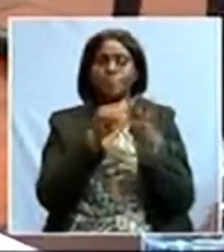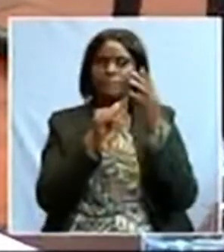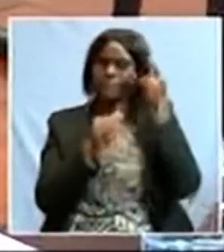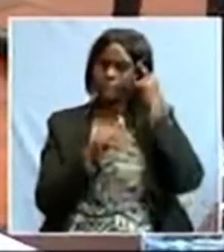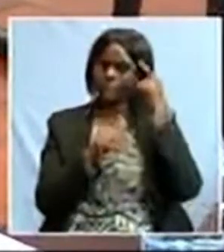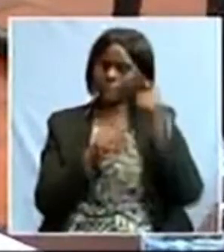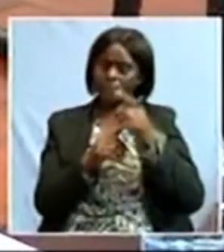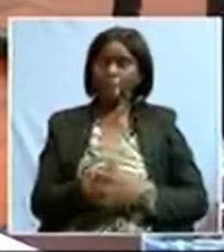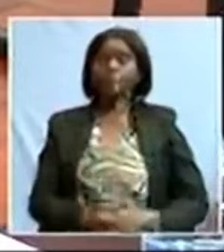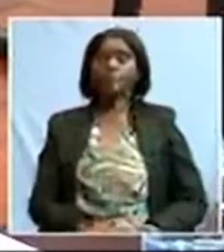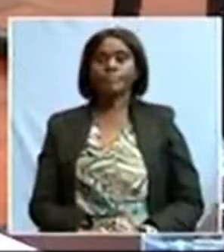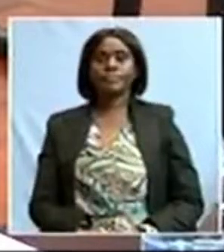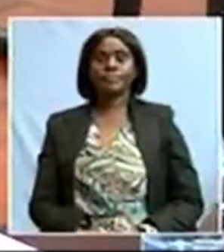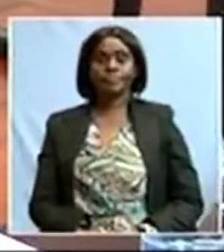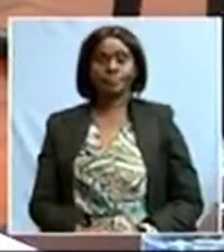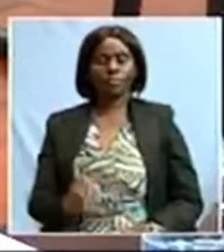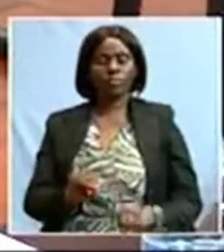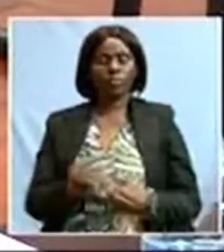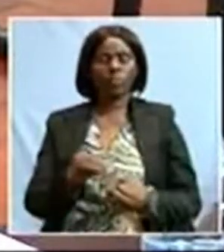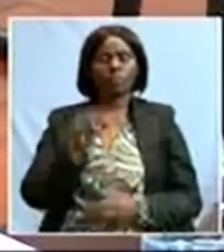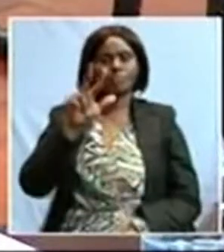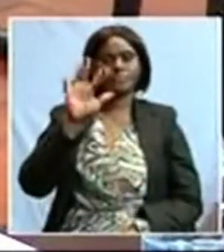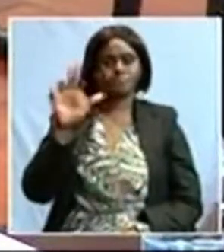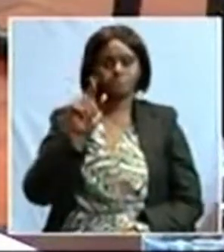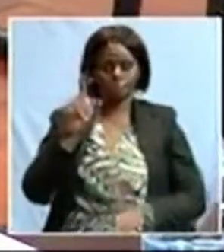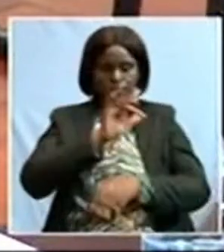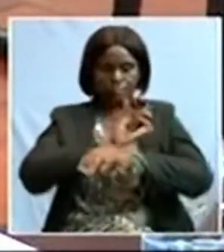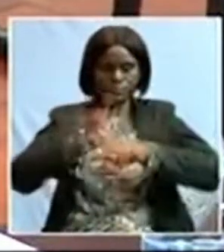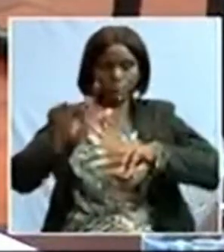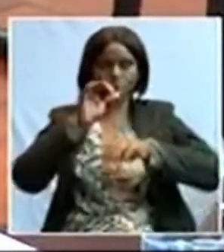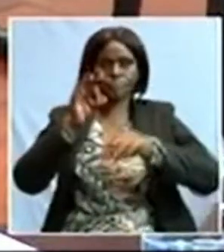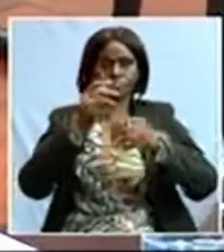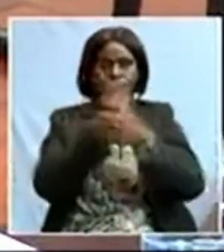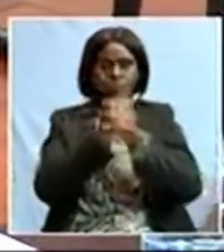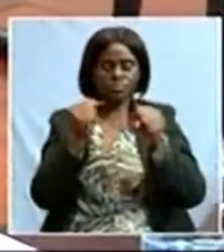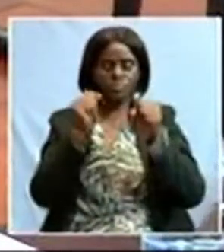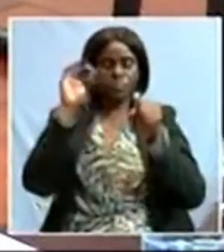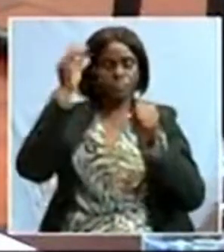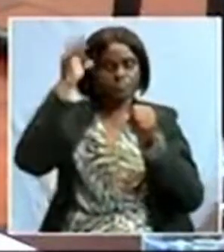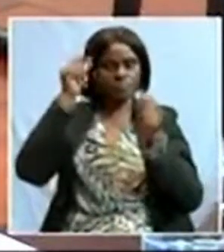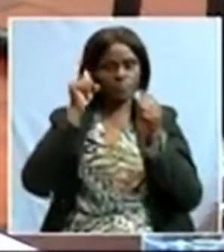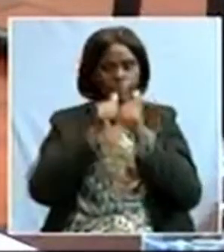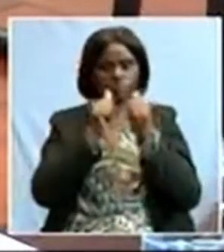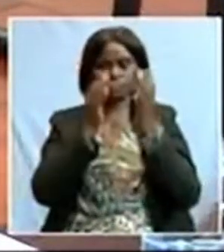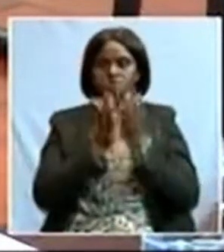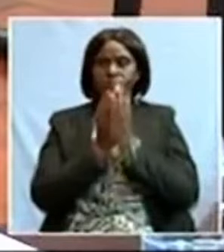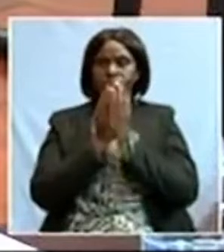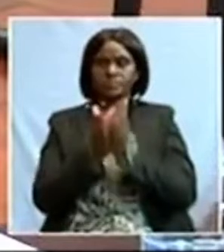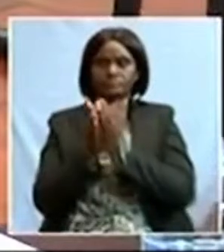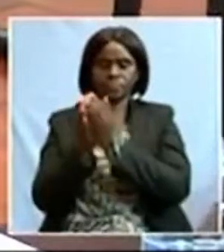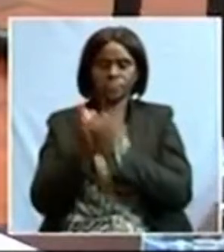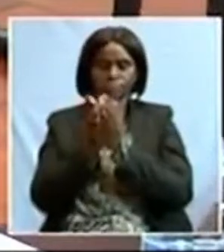government. Appendix 35, Lack of rescue ambulance and marine rescue